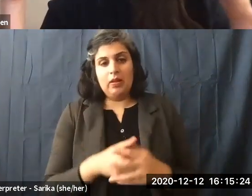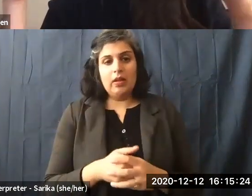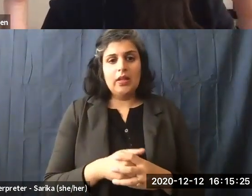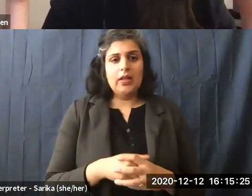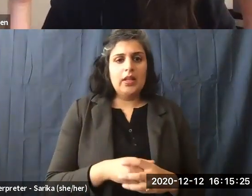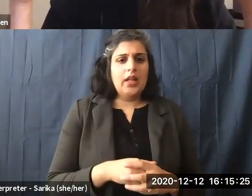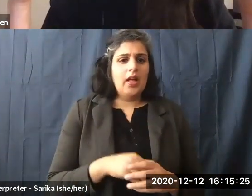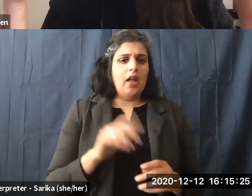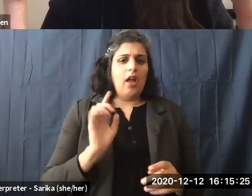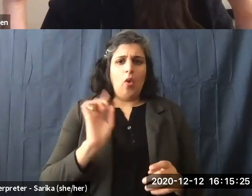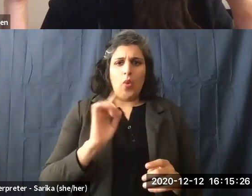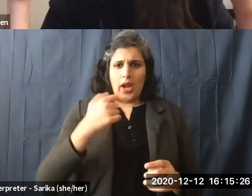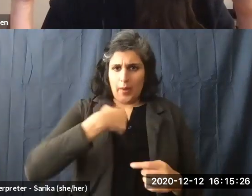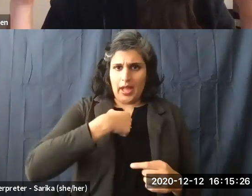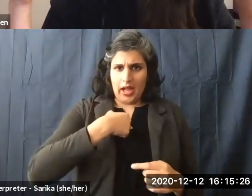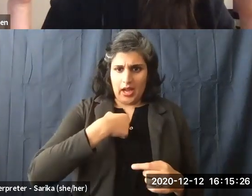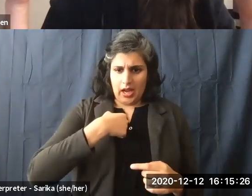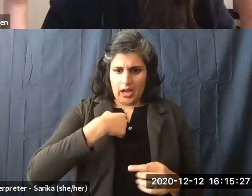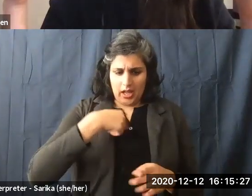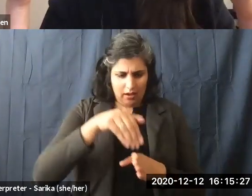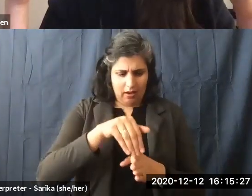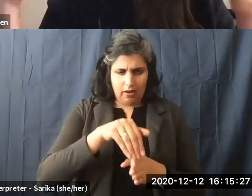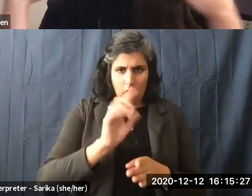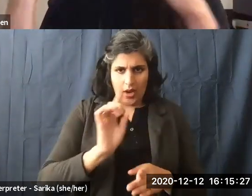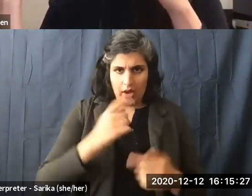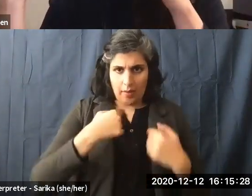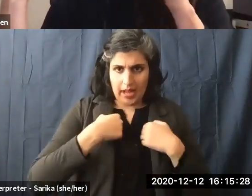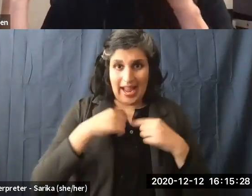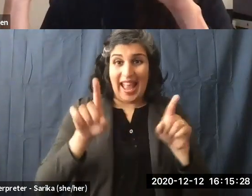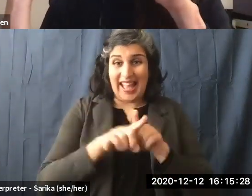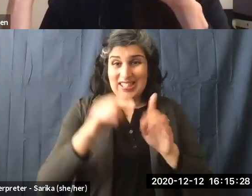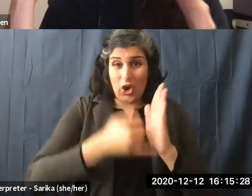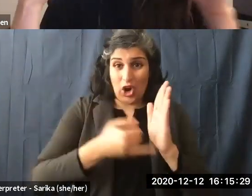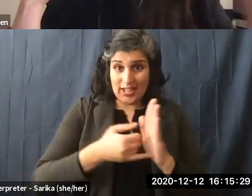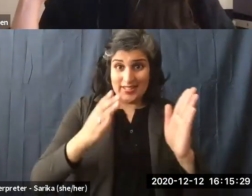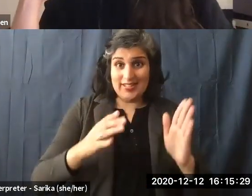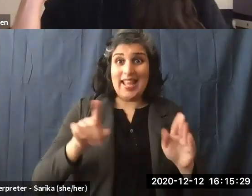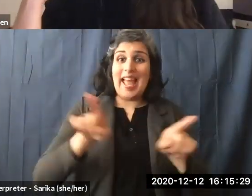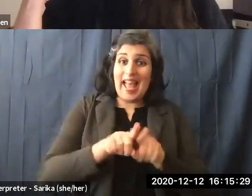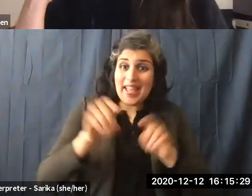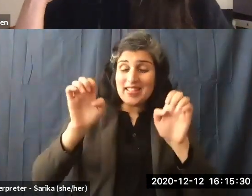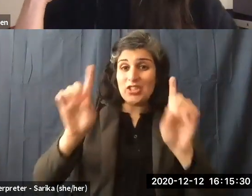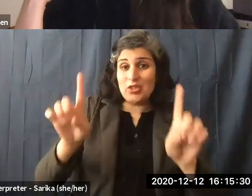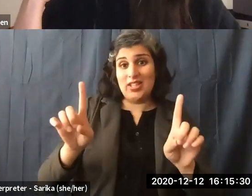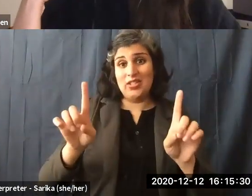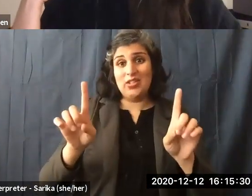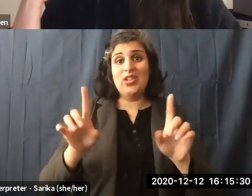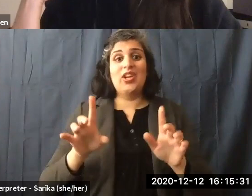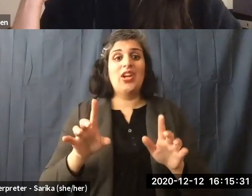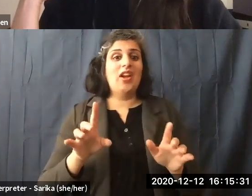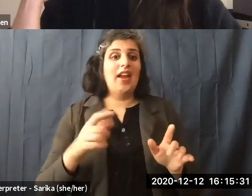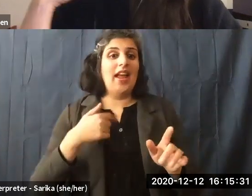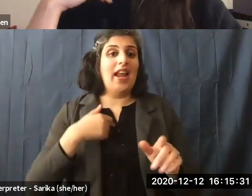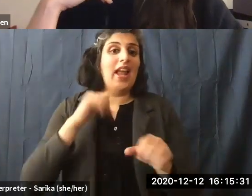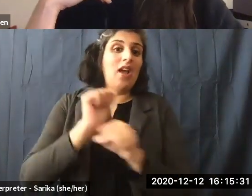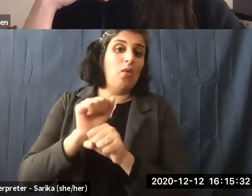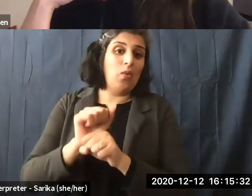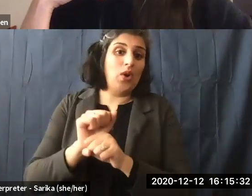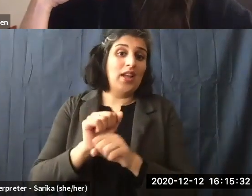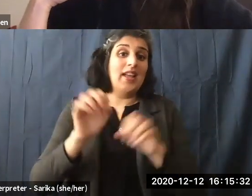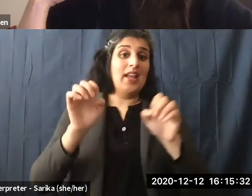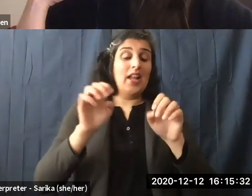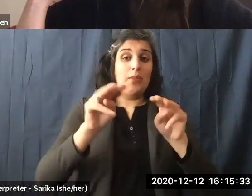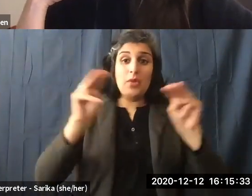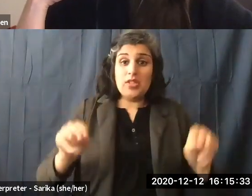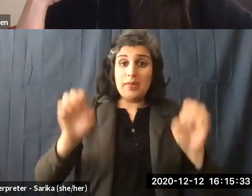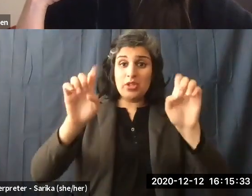thinking where I stand as an artist and as an educator, and also someone who works in museum education, I didn't work, I haven't worked at the Met. And